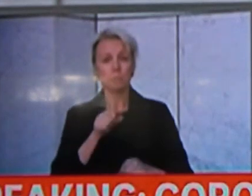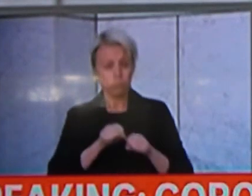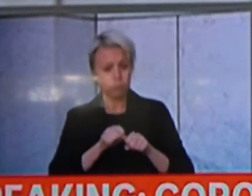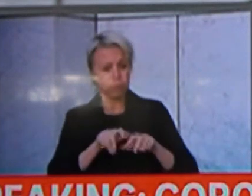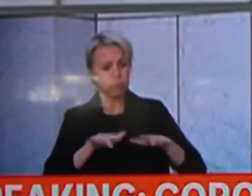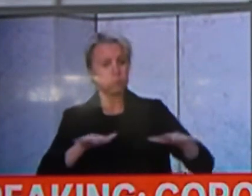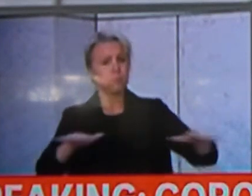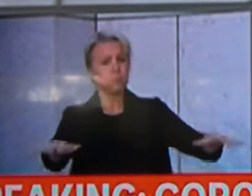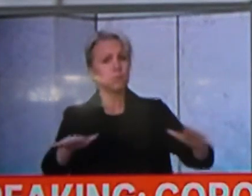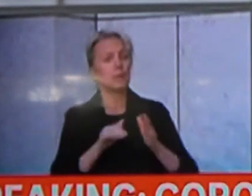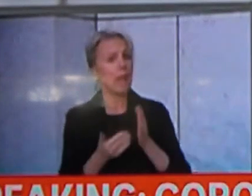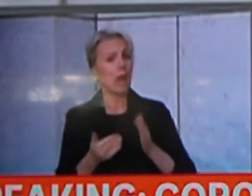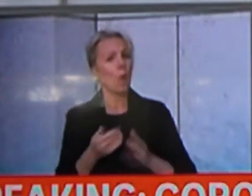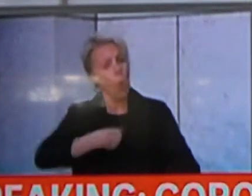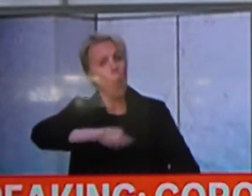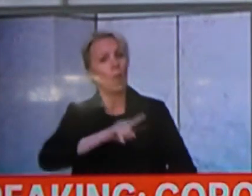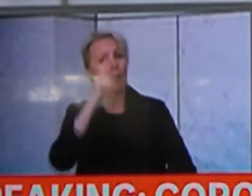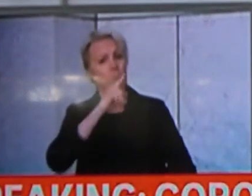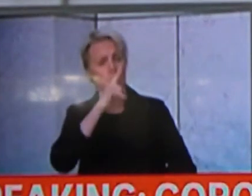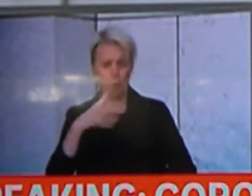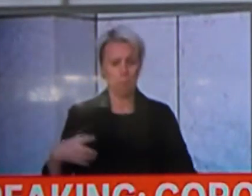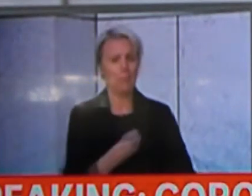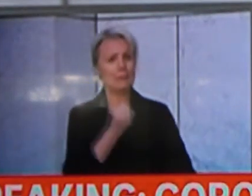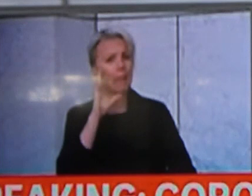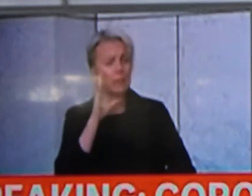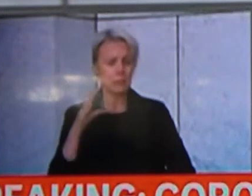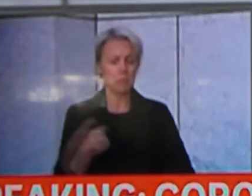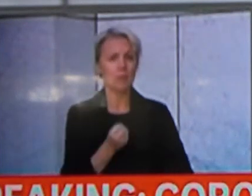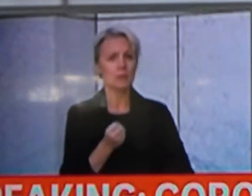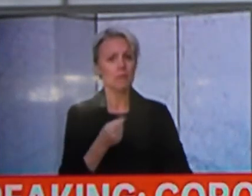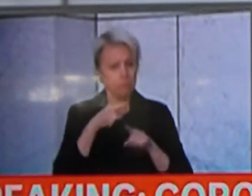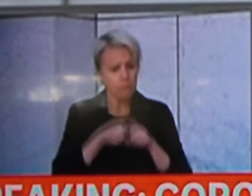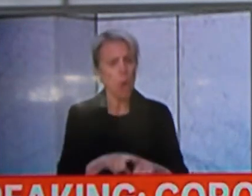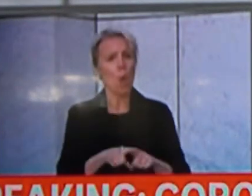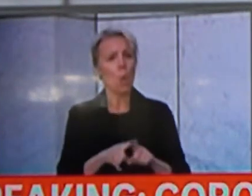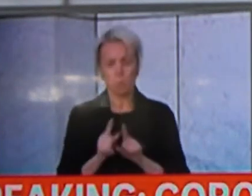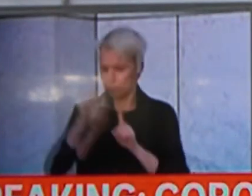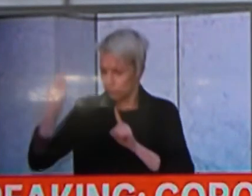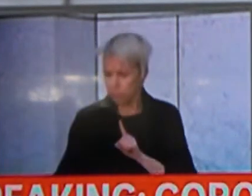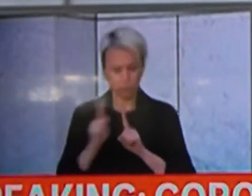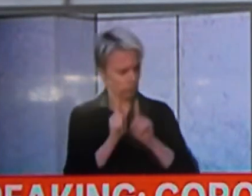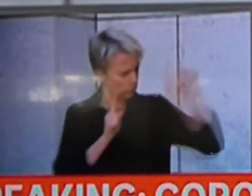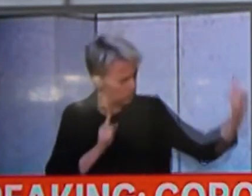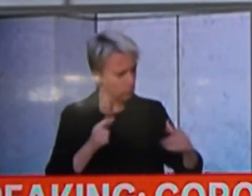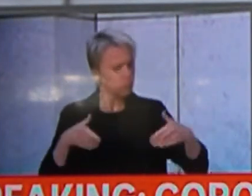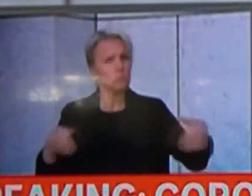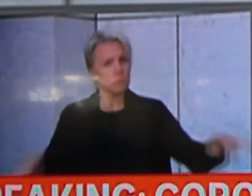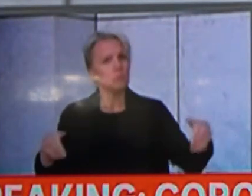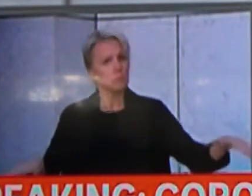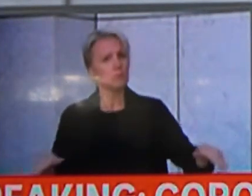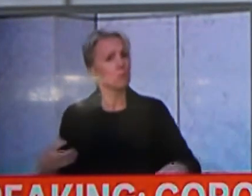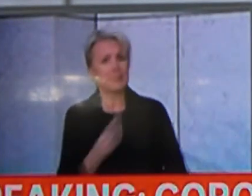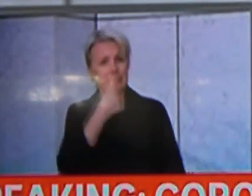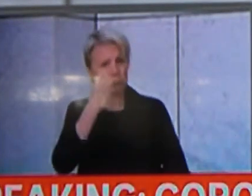them, that they all have a role to play. People cannot be cavalier about these things. They must take them extremely